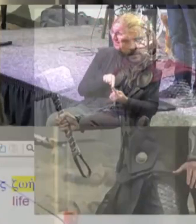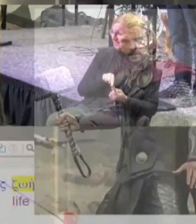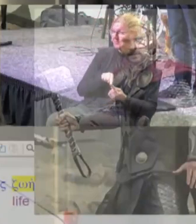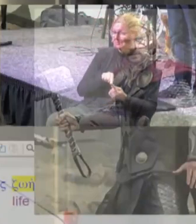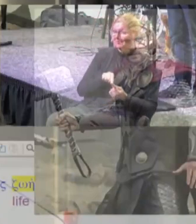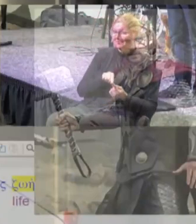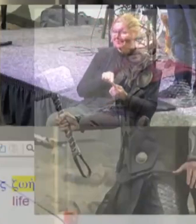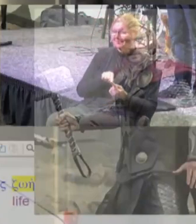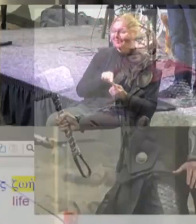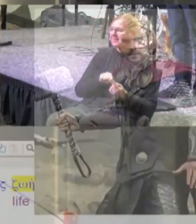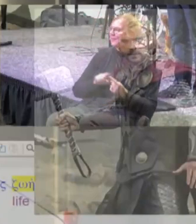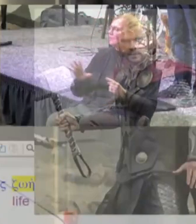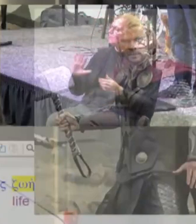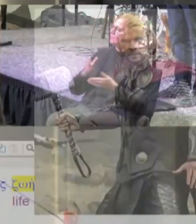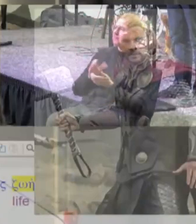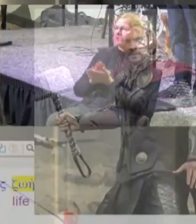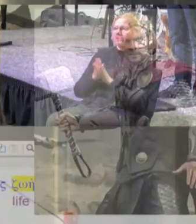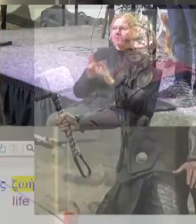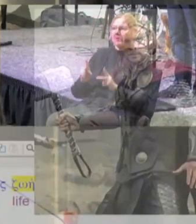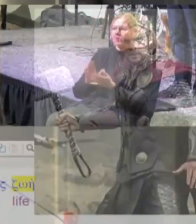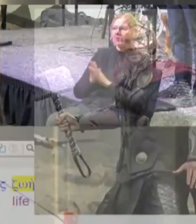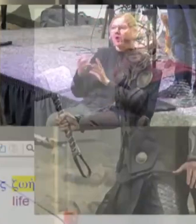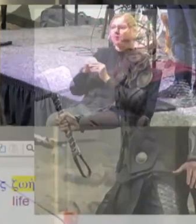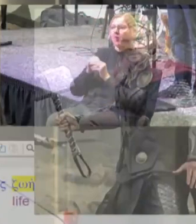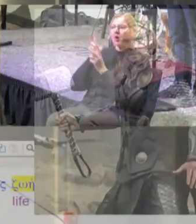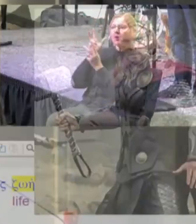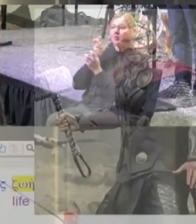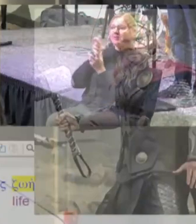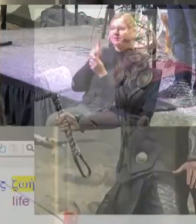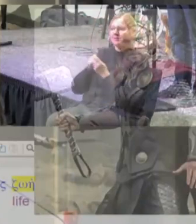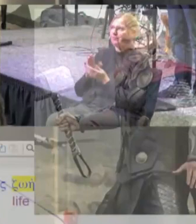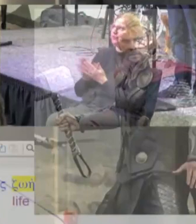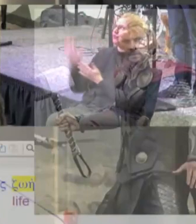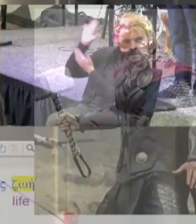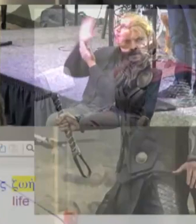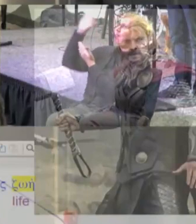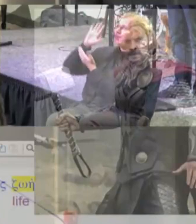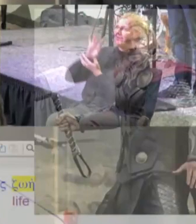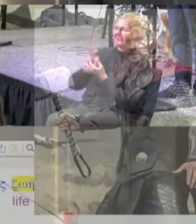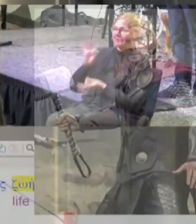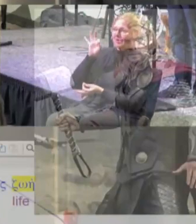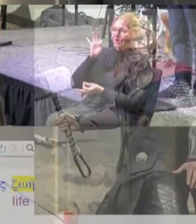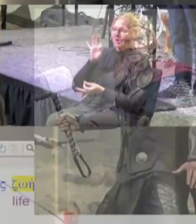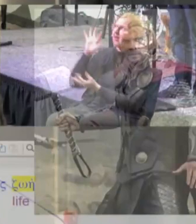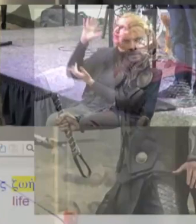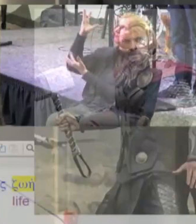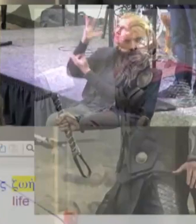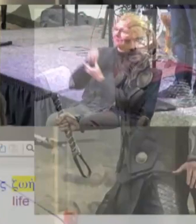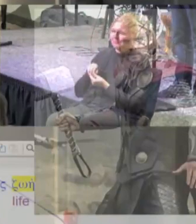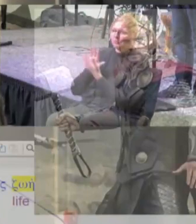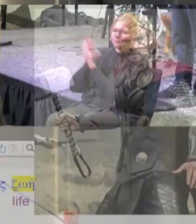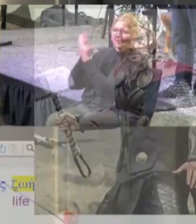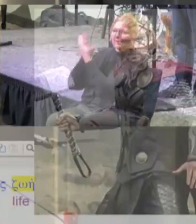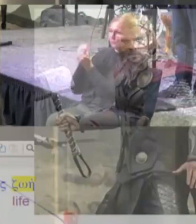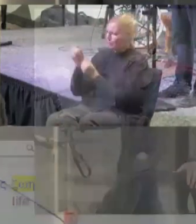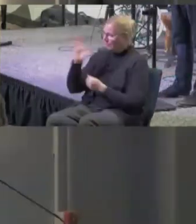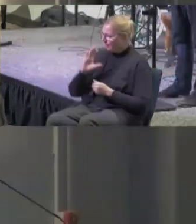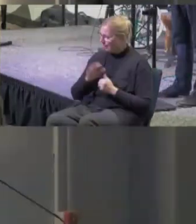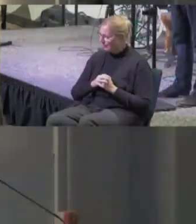harpist, make people more receptive to God's spirit and so draw them into engagement with God.